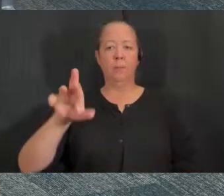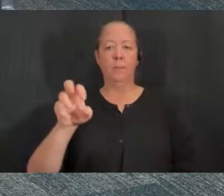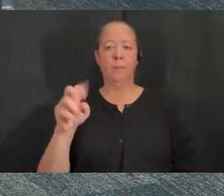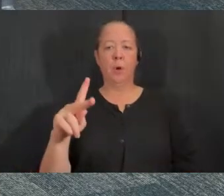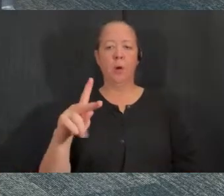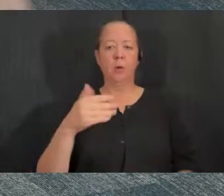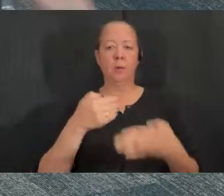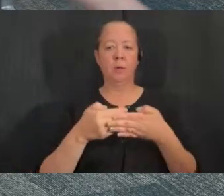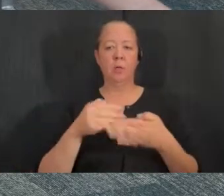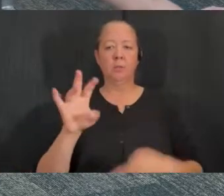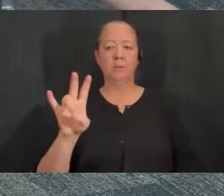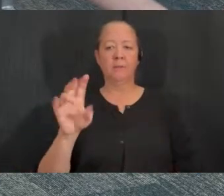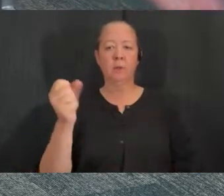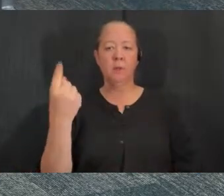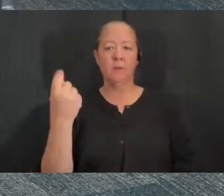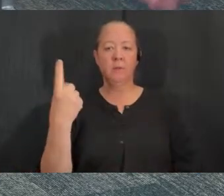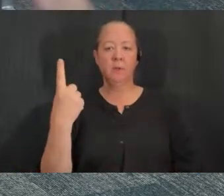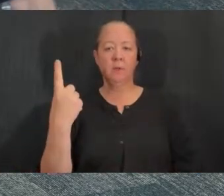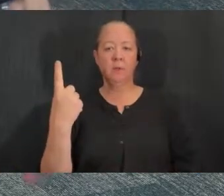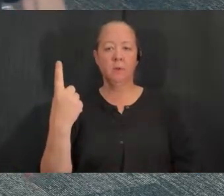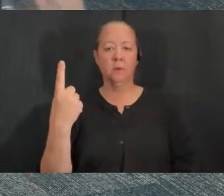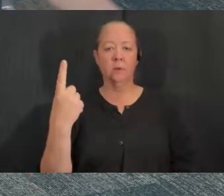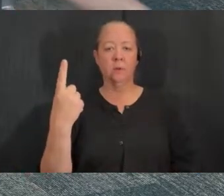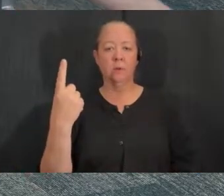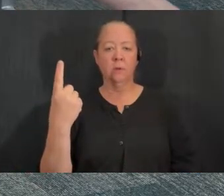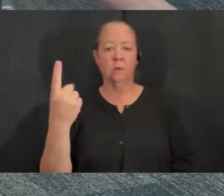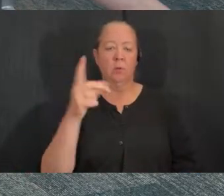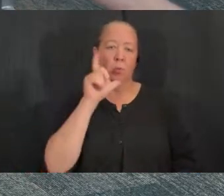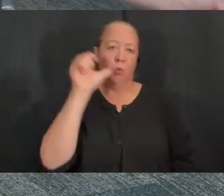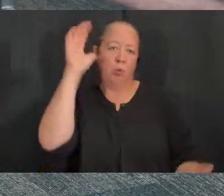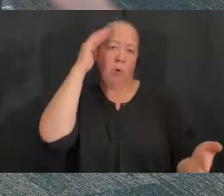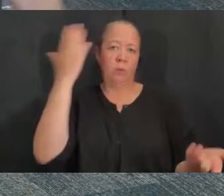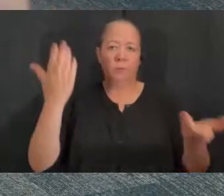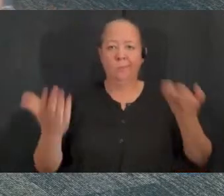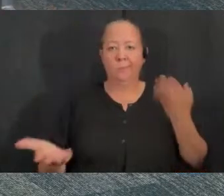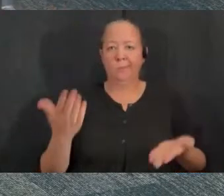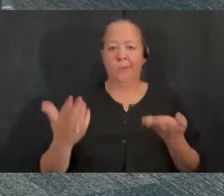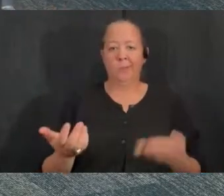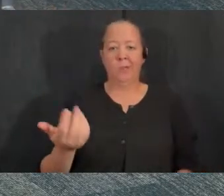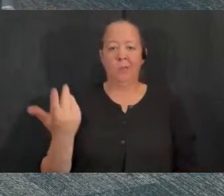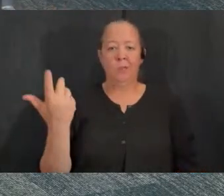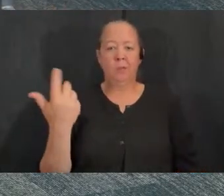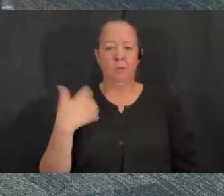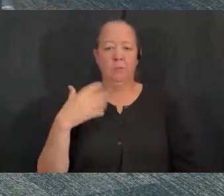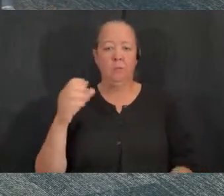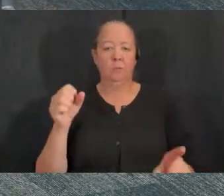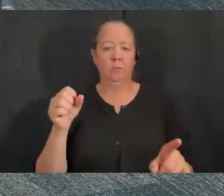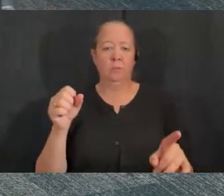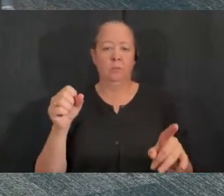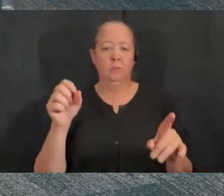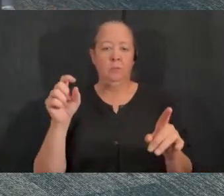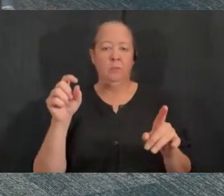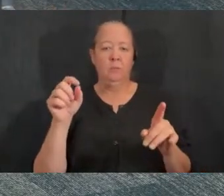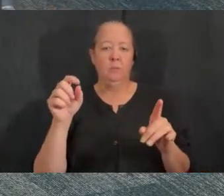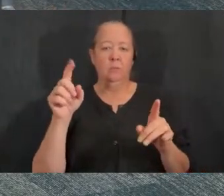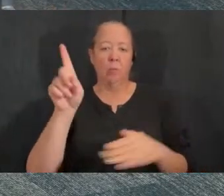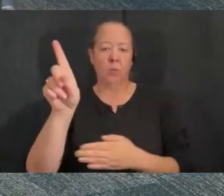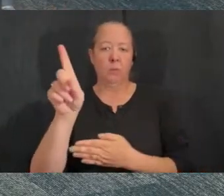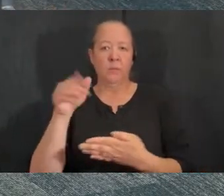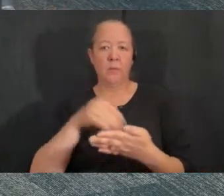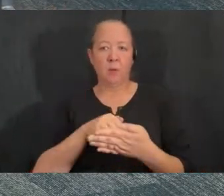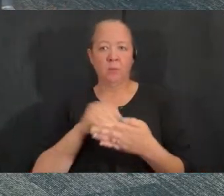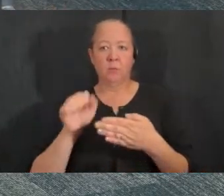lots, $5,000 each maybe, who knows, maybe $1,000. Could be a donation to an environmental group, but purchased by the